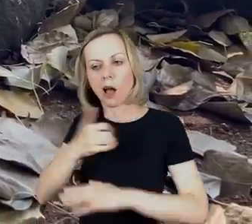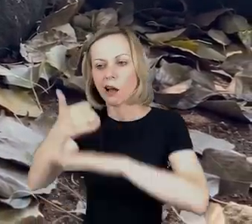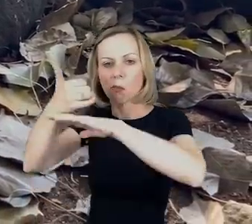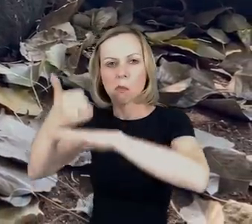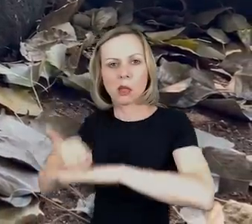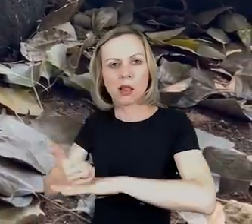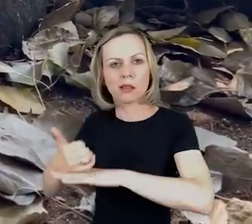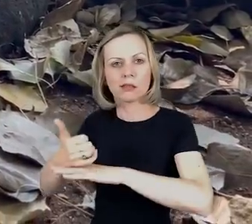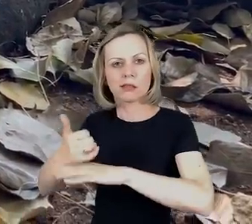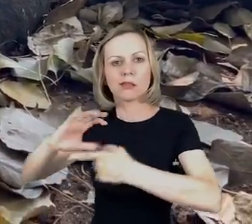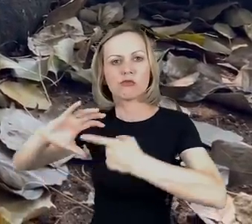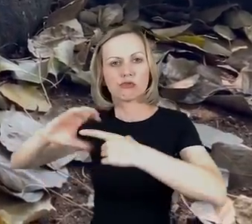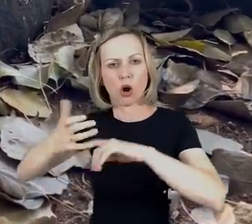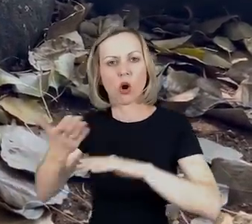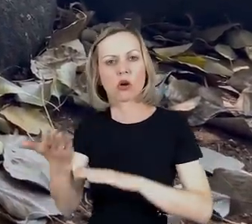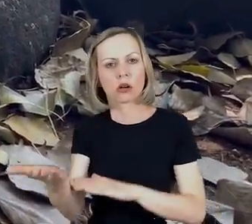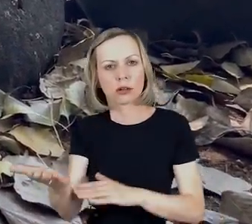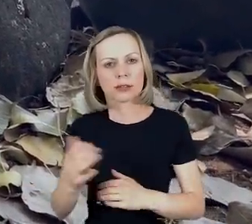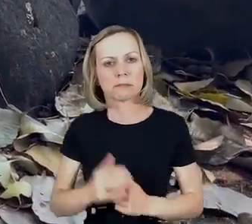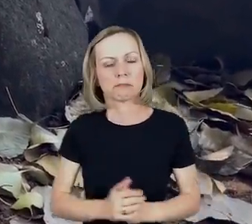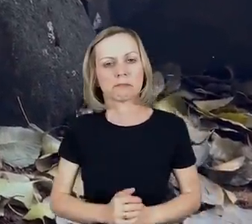on the rock.